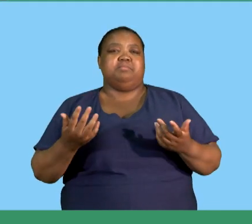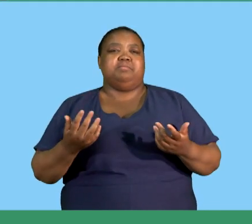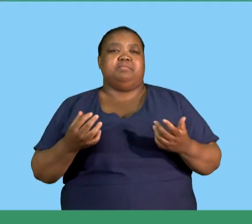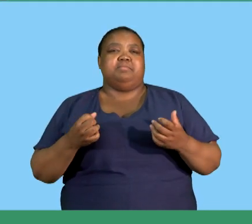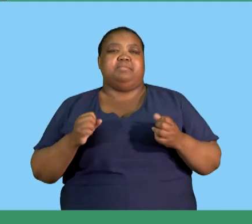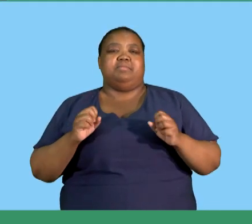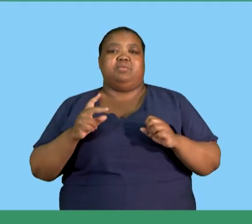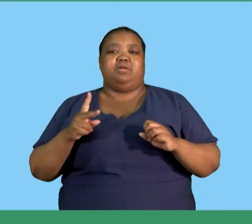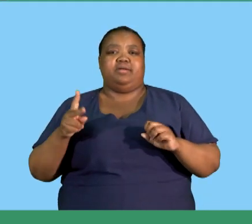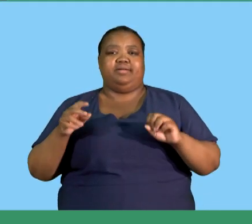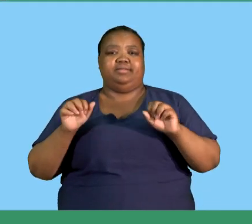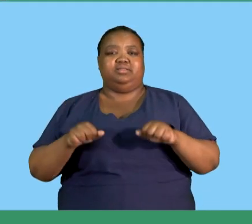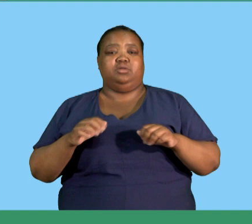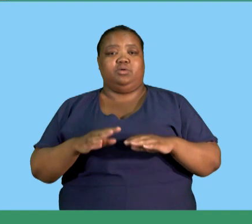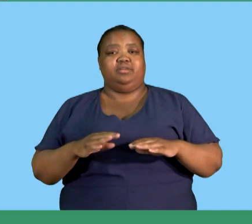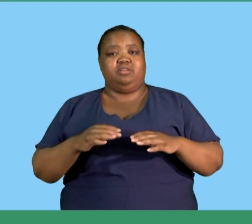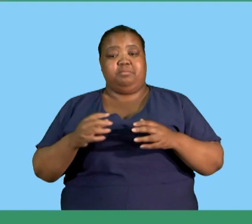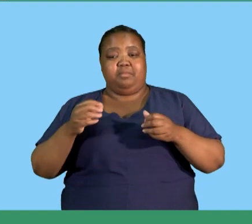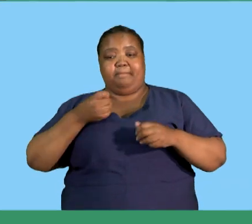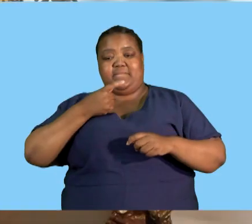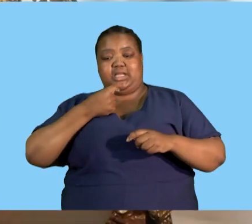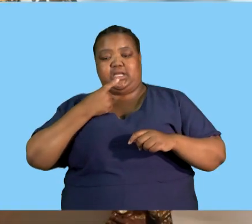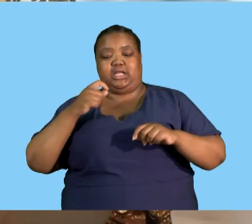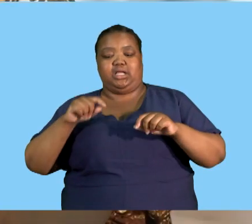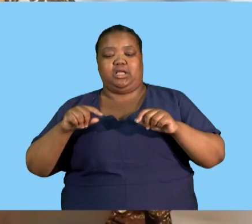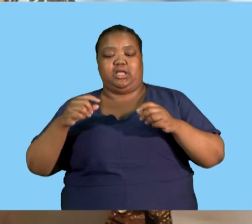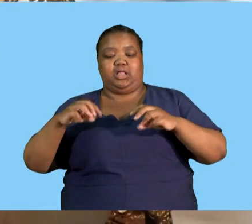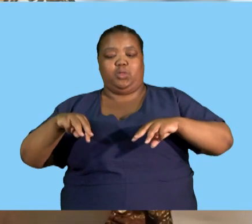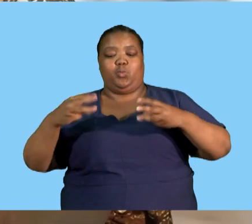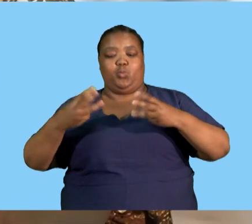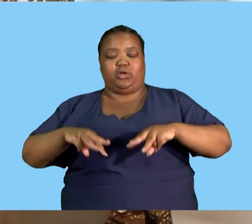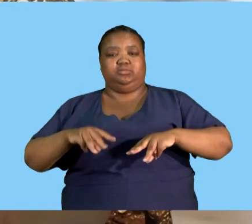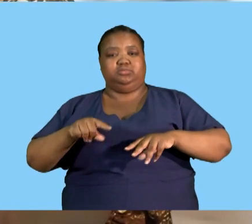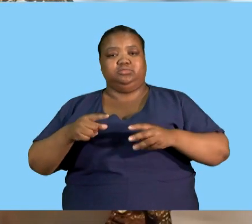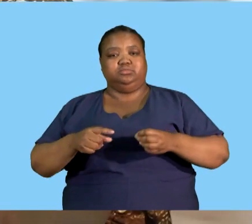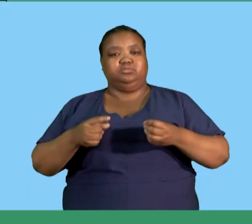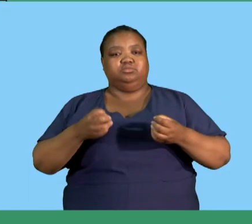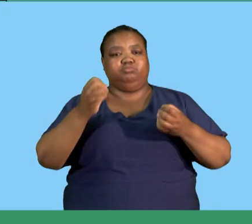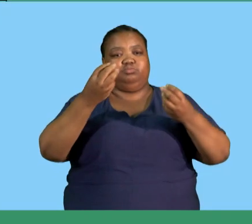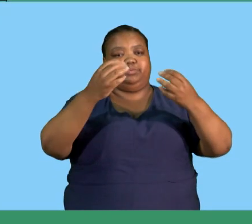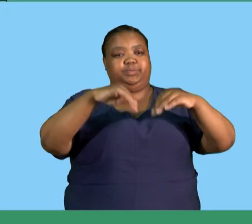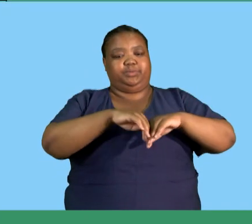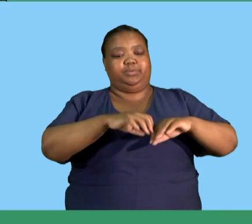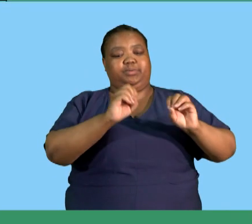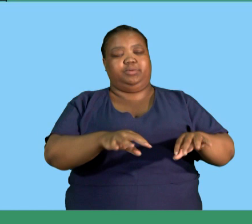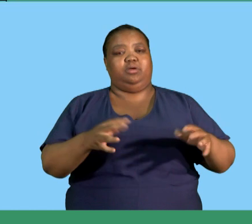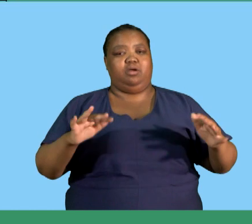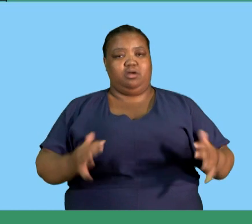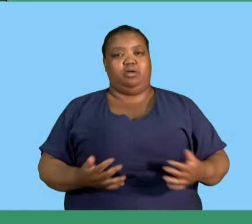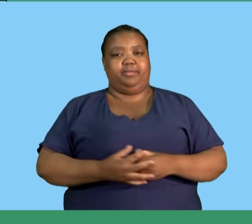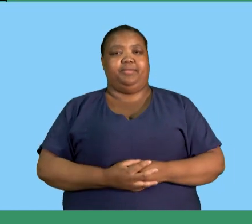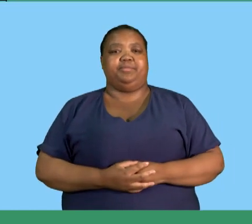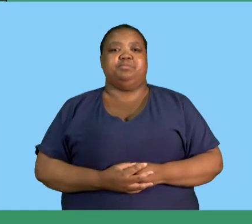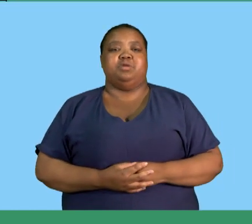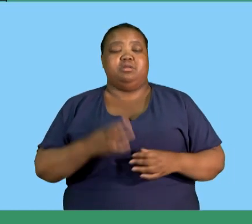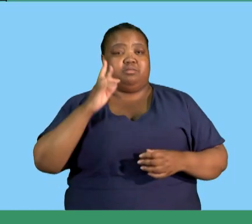medical waste. I repeat again, for every challenge, there is a recommendation. Right. Packaging of some of the